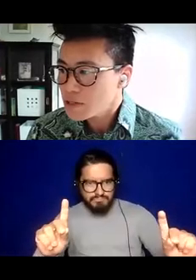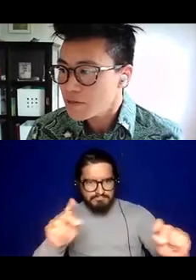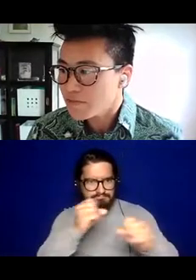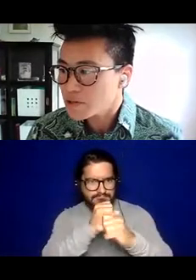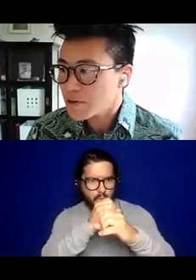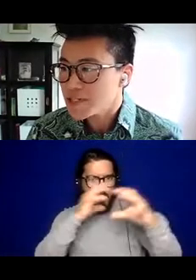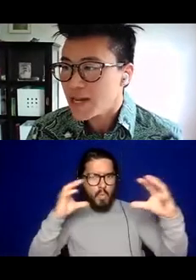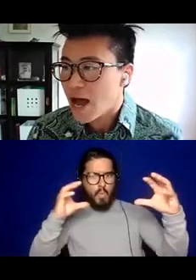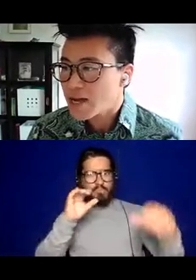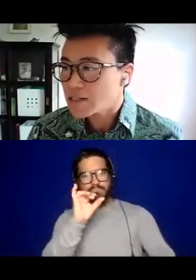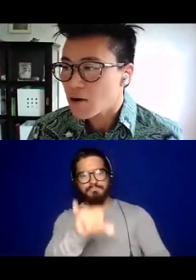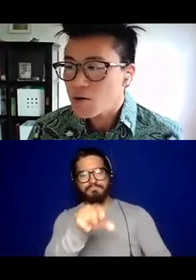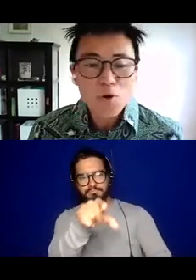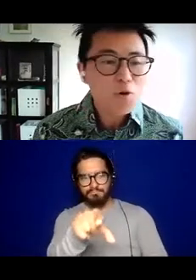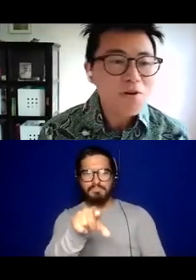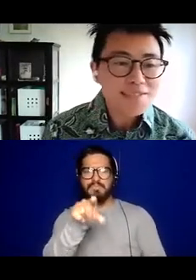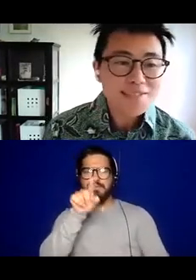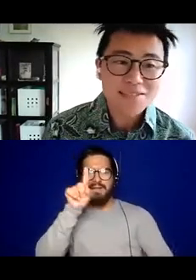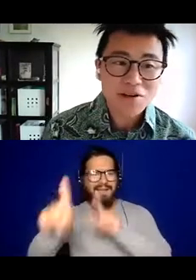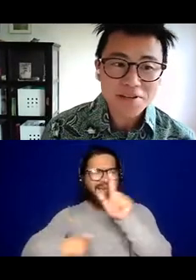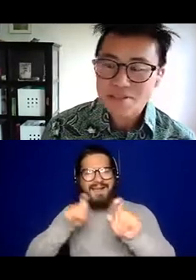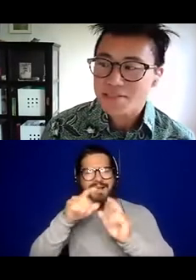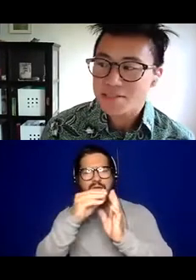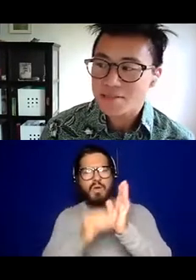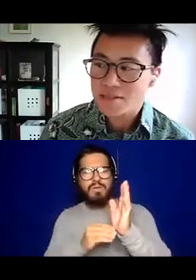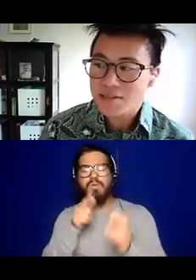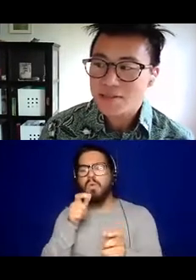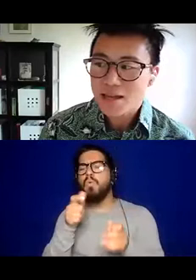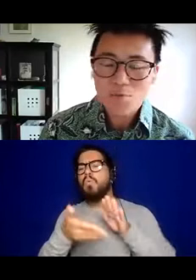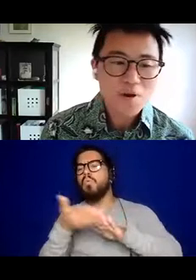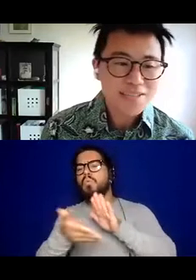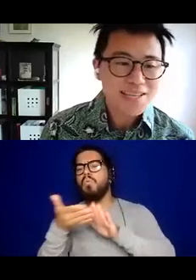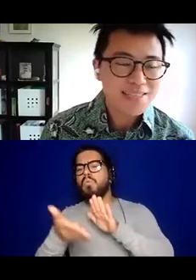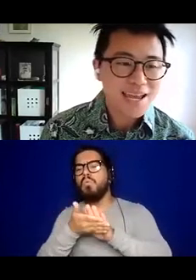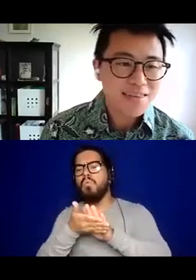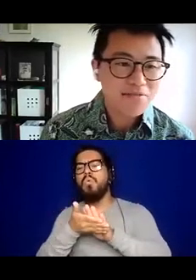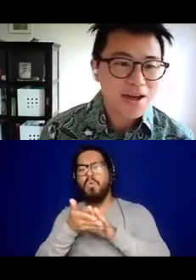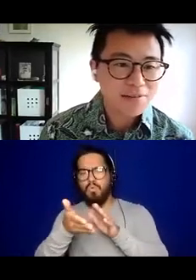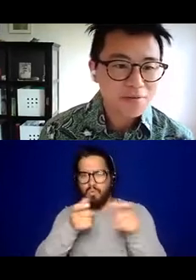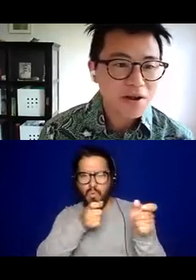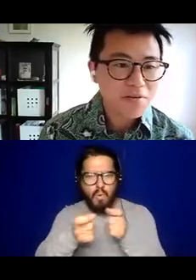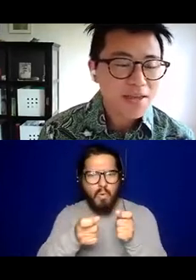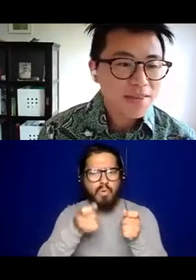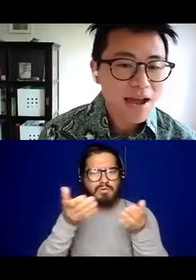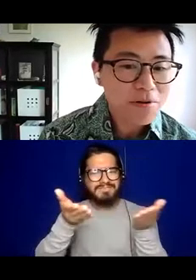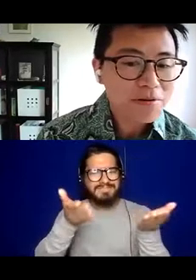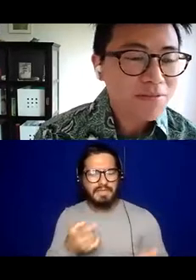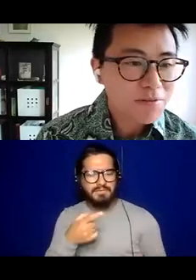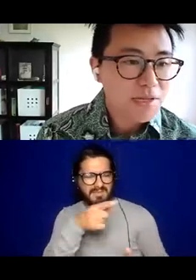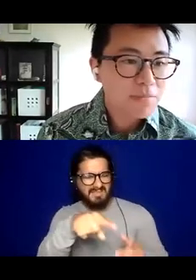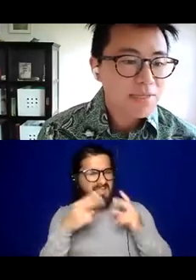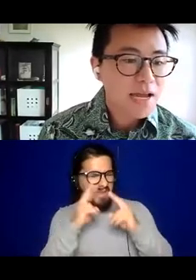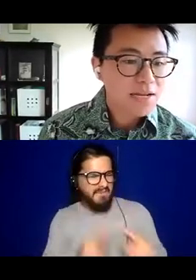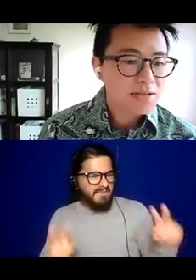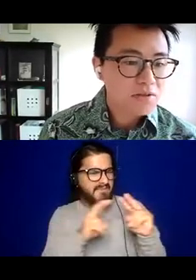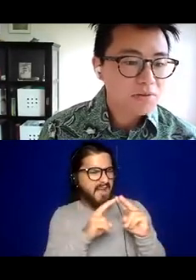these are some of the first questions I ask are, who runs the service? And what do they say their values are? That will give you